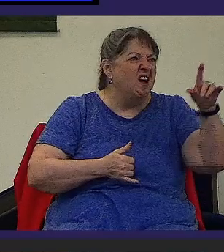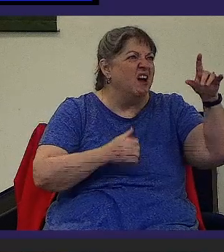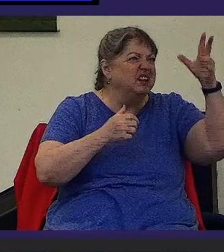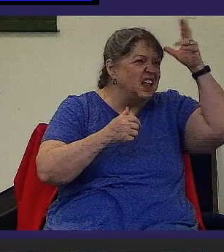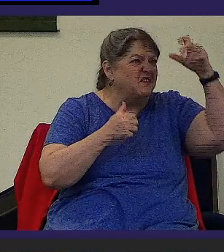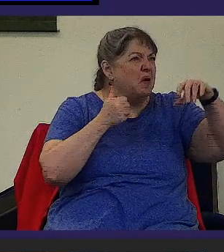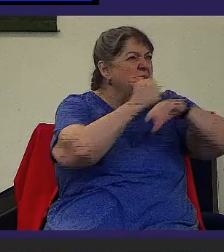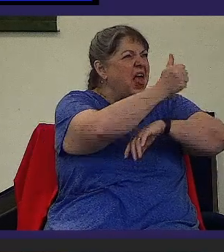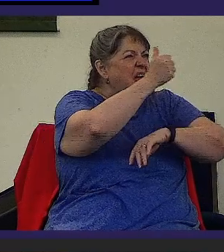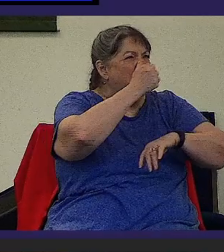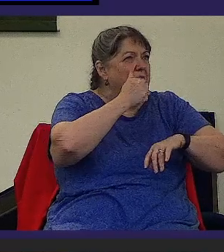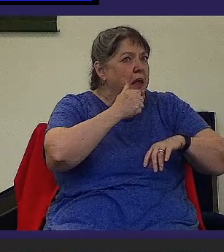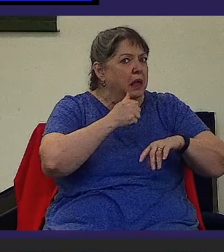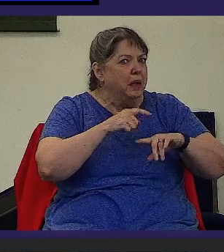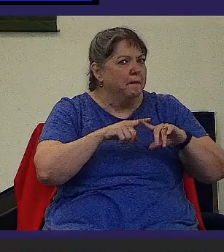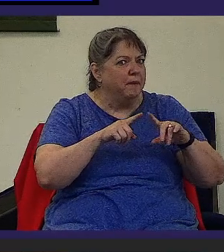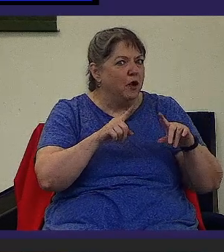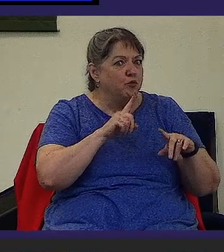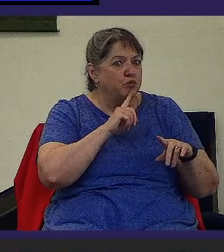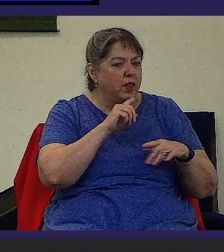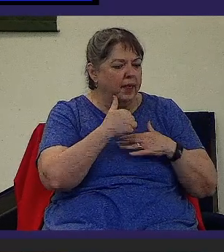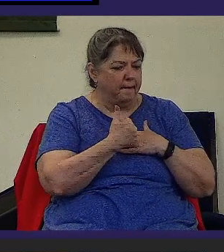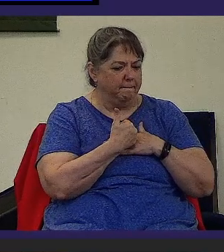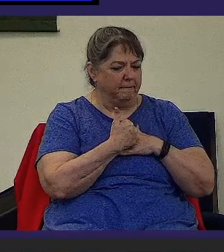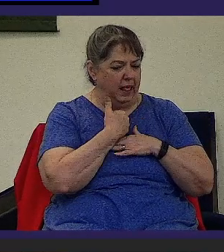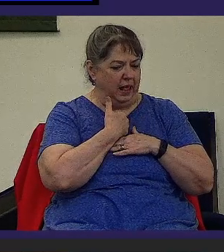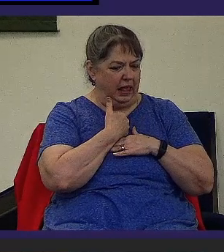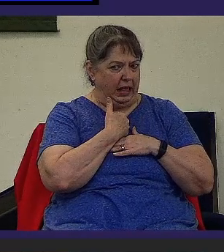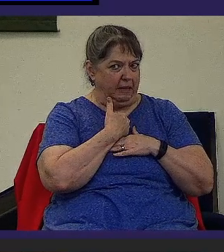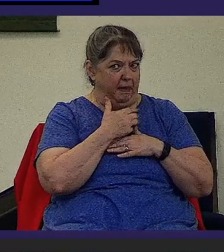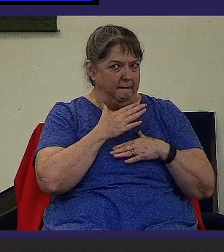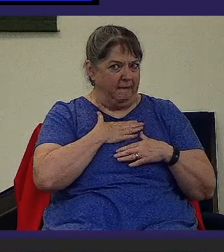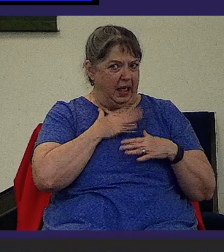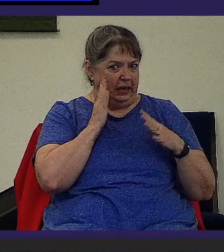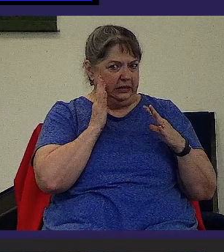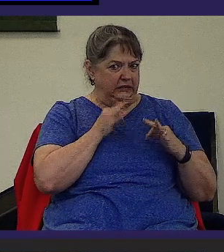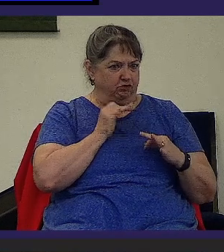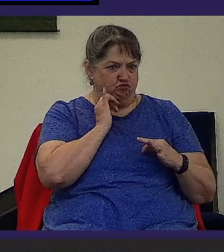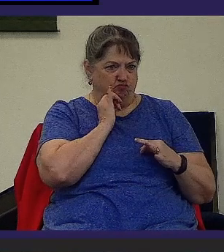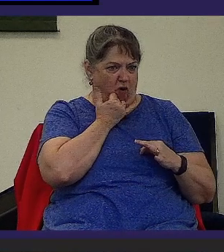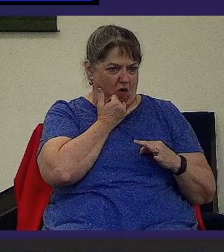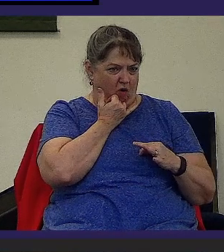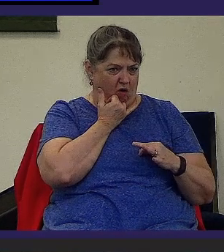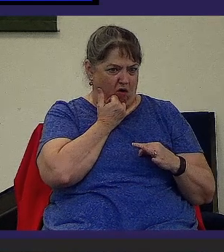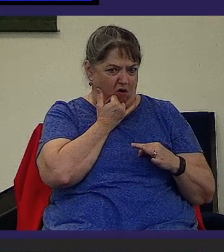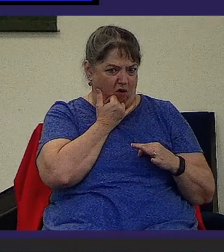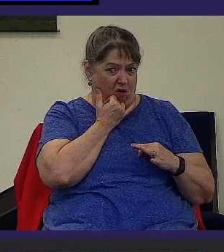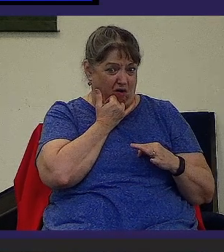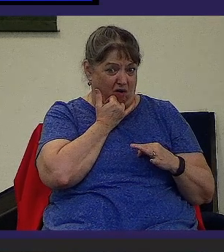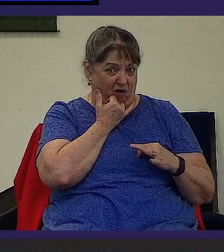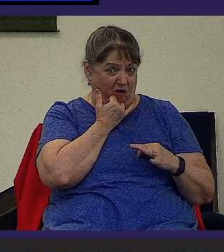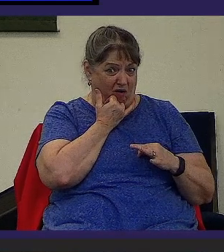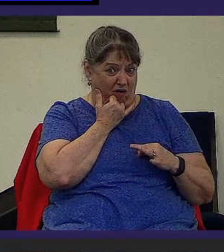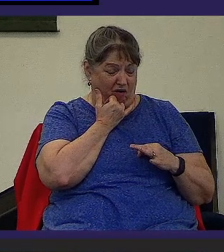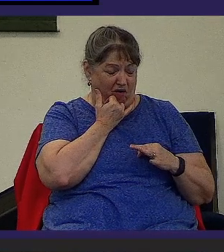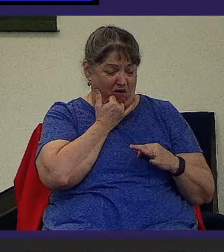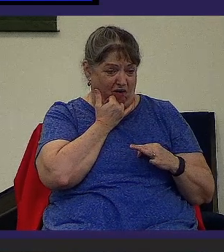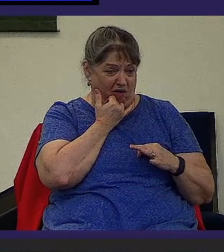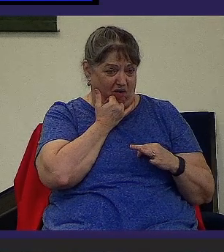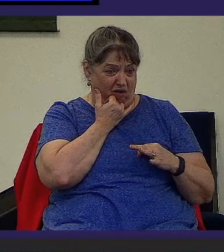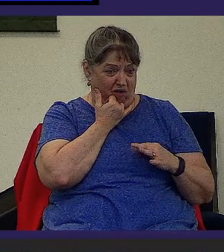did do when in reality we should be blaming ourselves for something we didn't do that we should have done or something we did that we should not have done